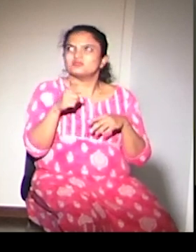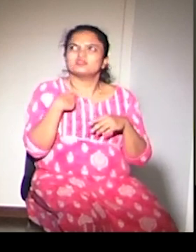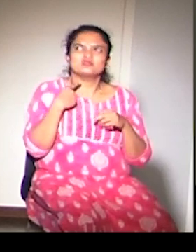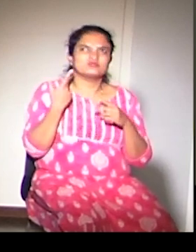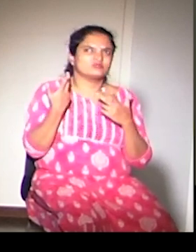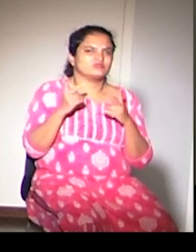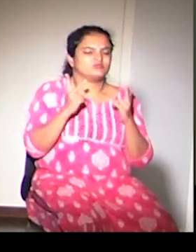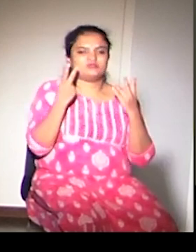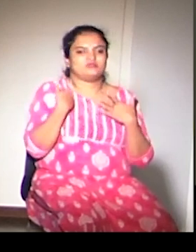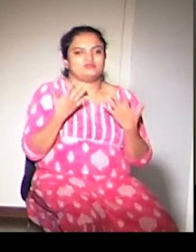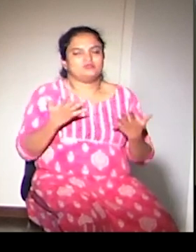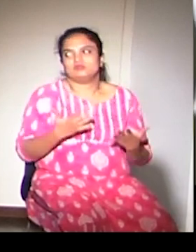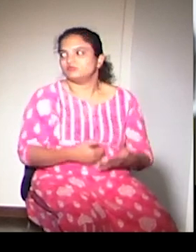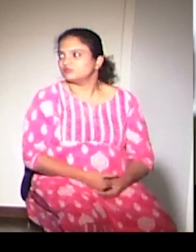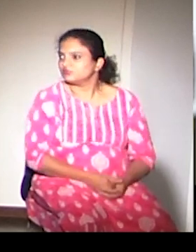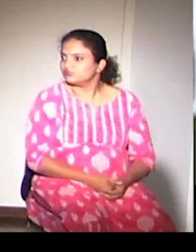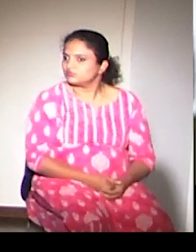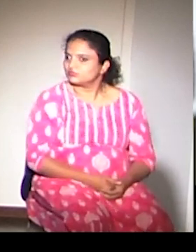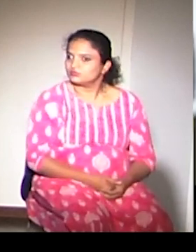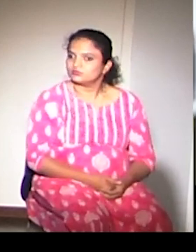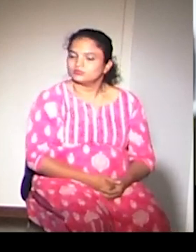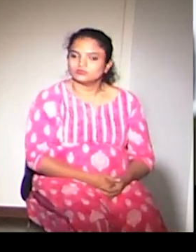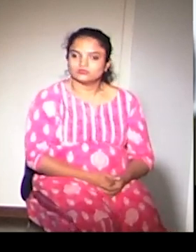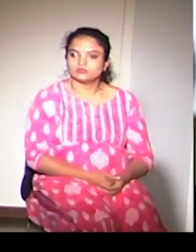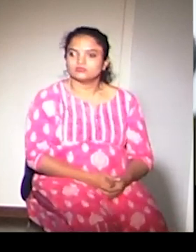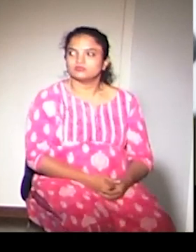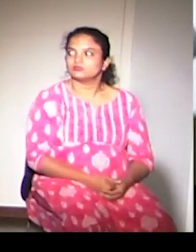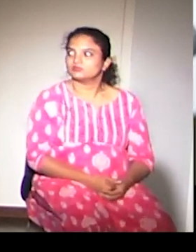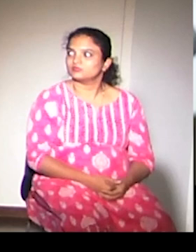deal. Thank you.